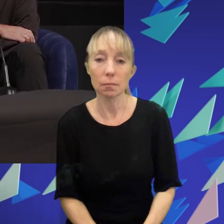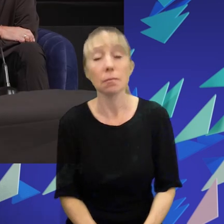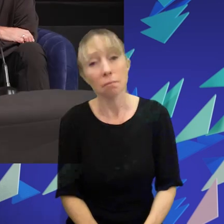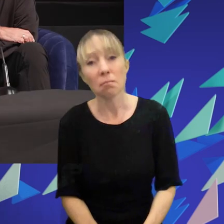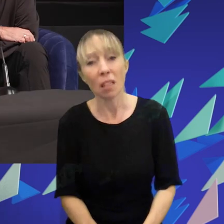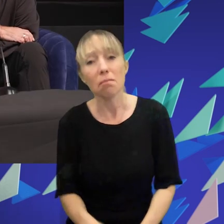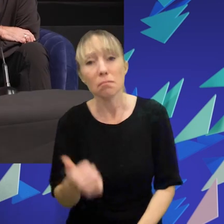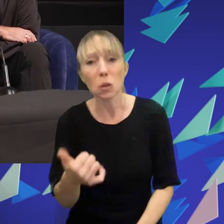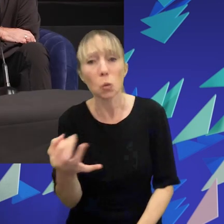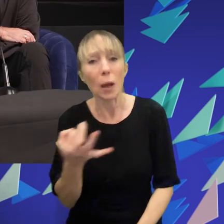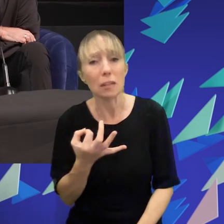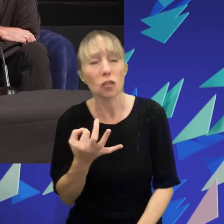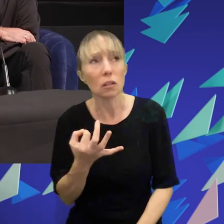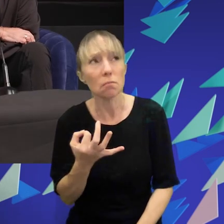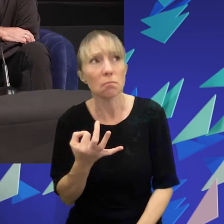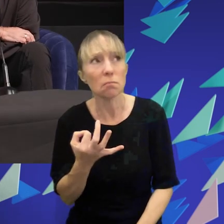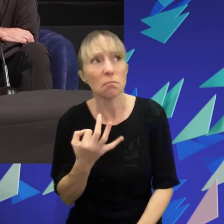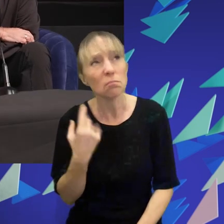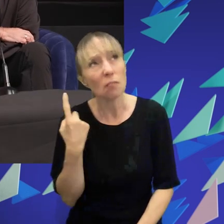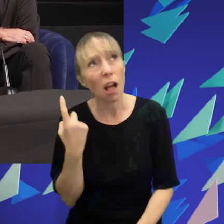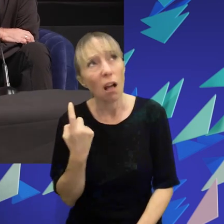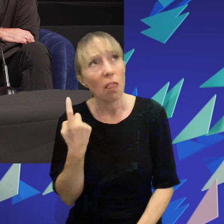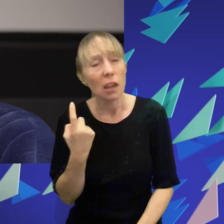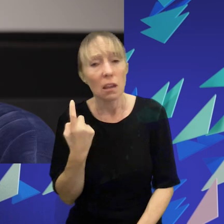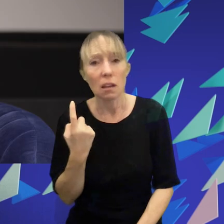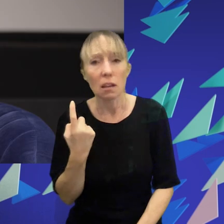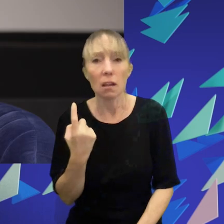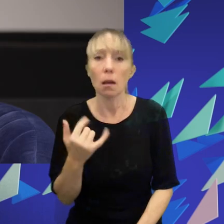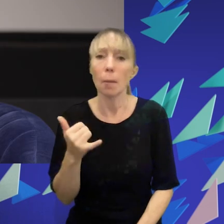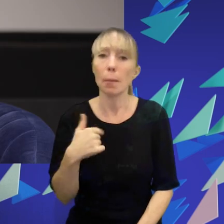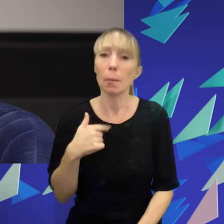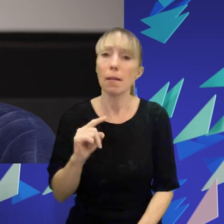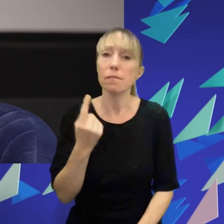Yeah, it's a good question. I think it has to be with maybe